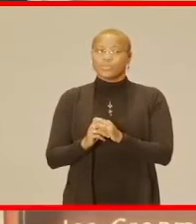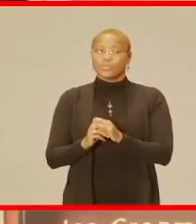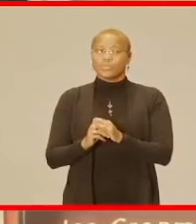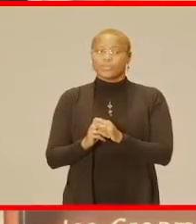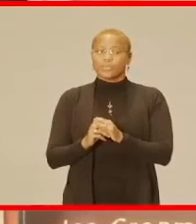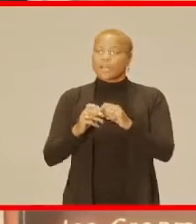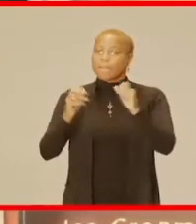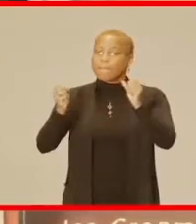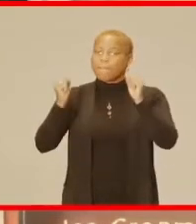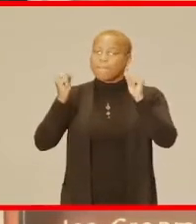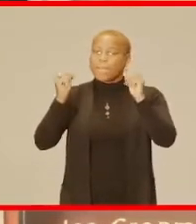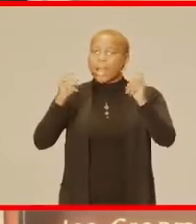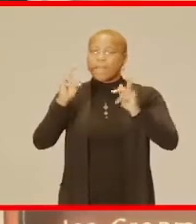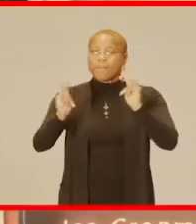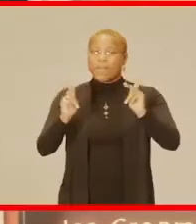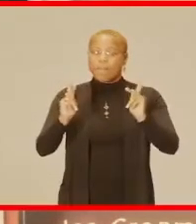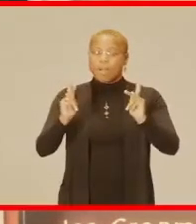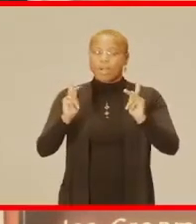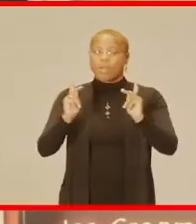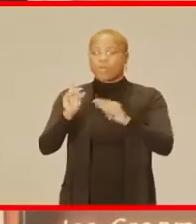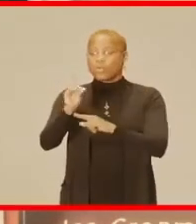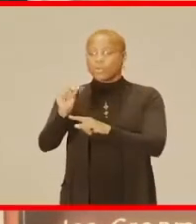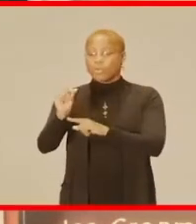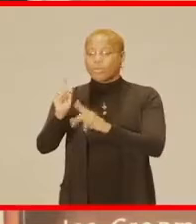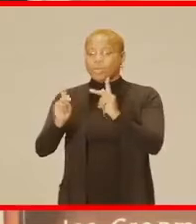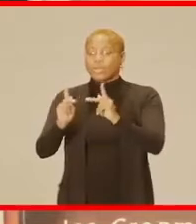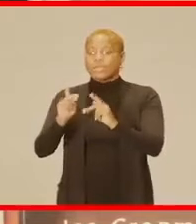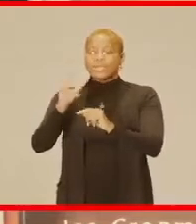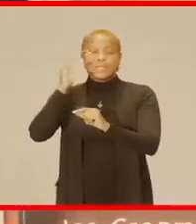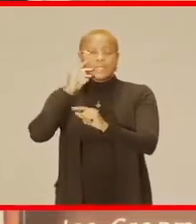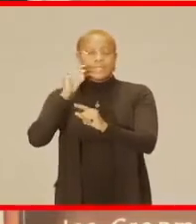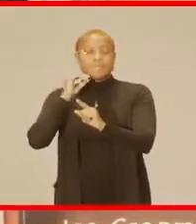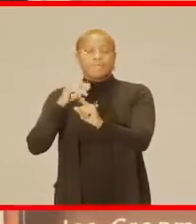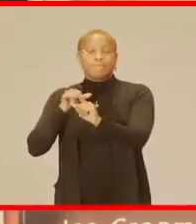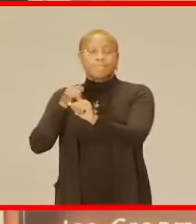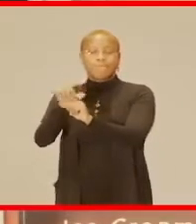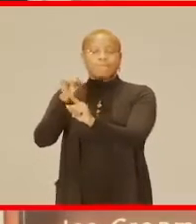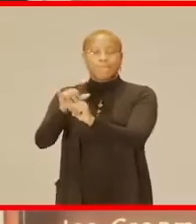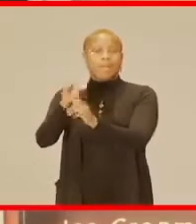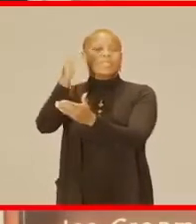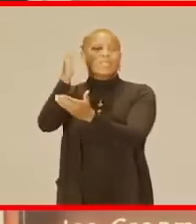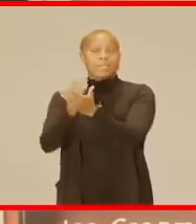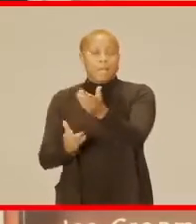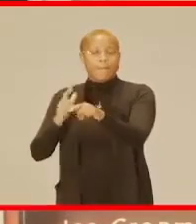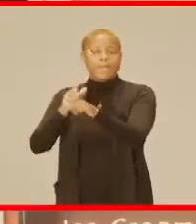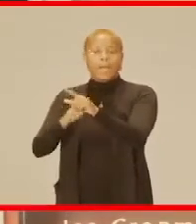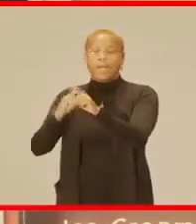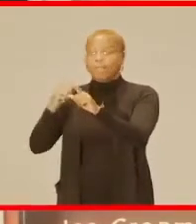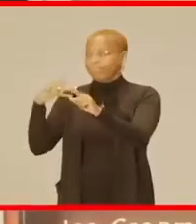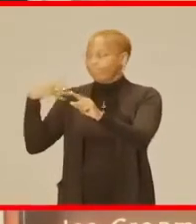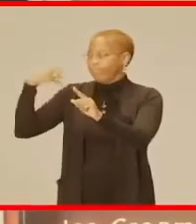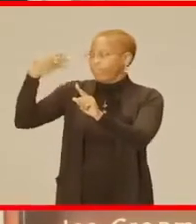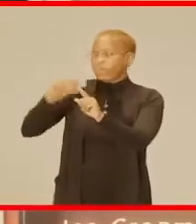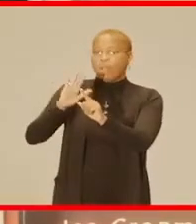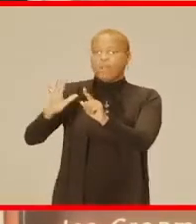Lots of people with disabilities experience bullying at some point in their lives.